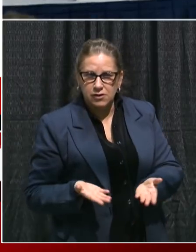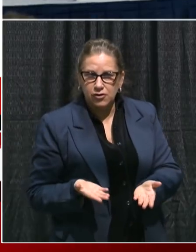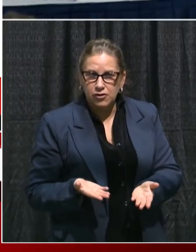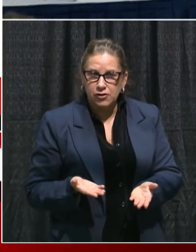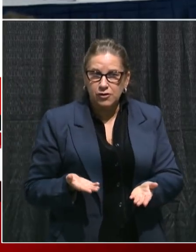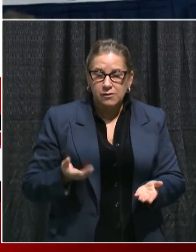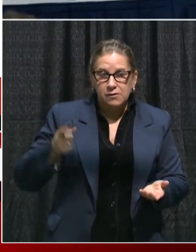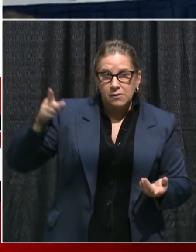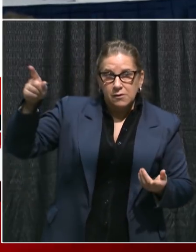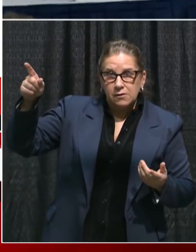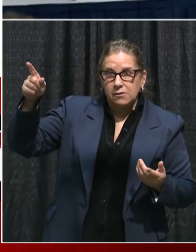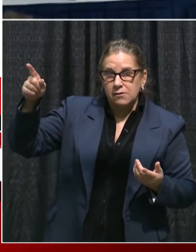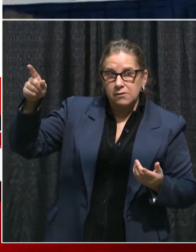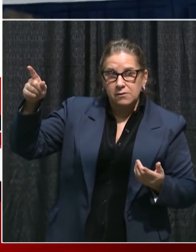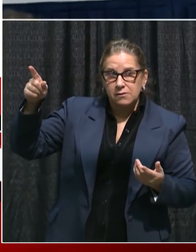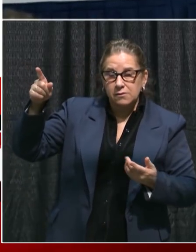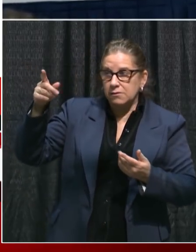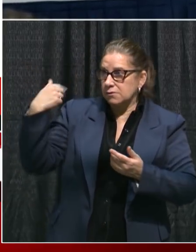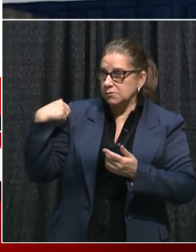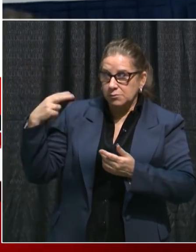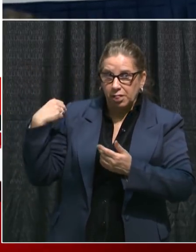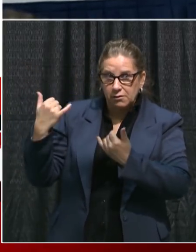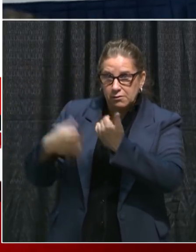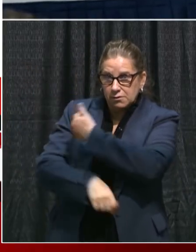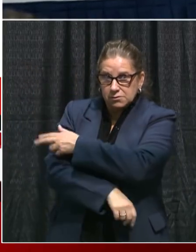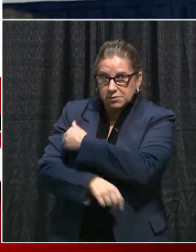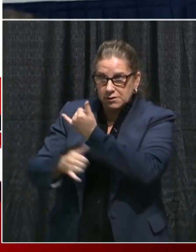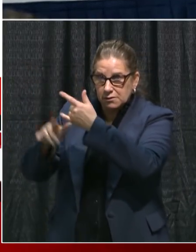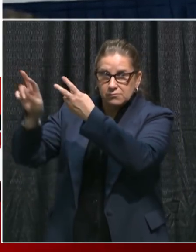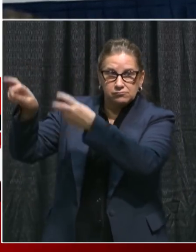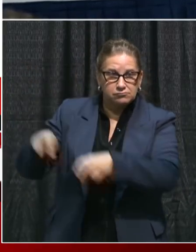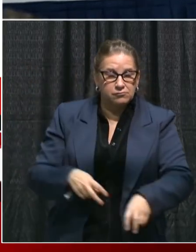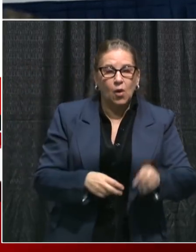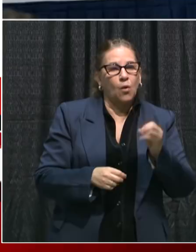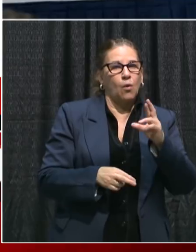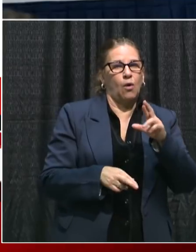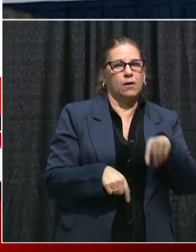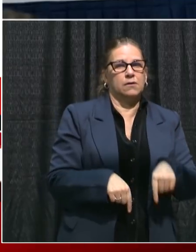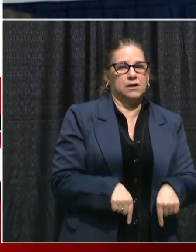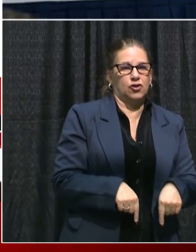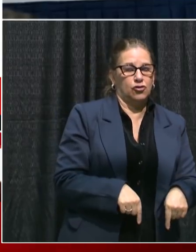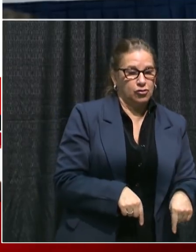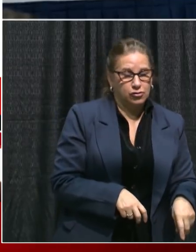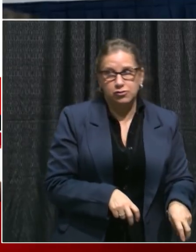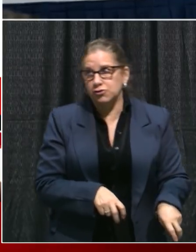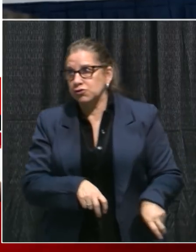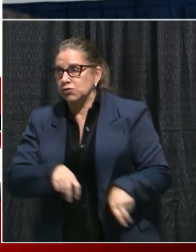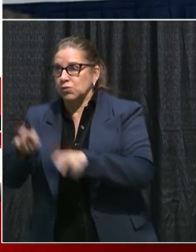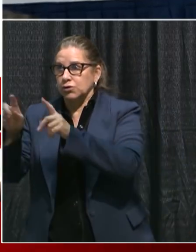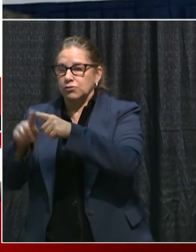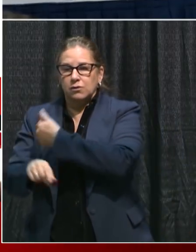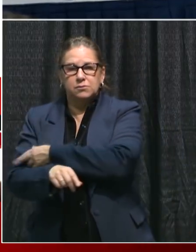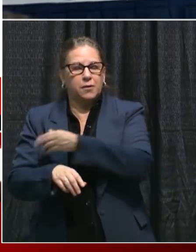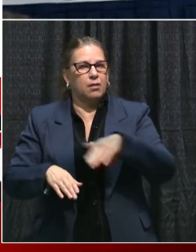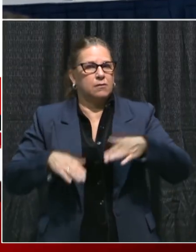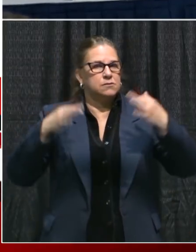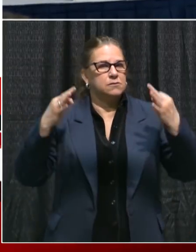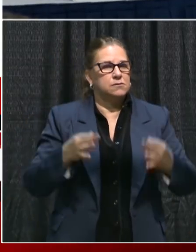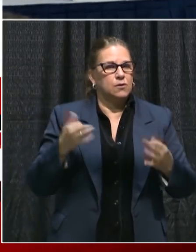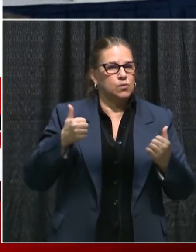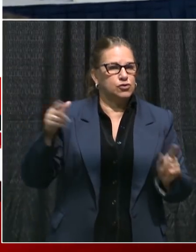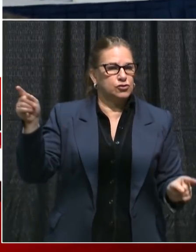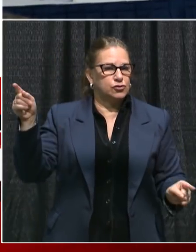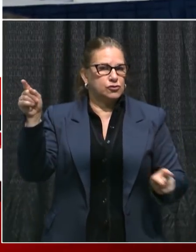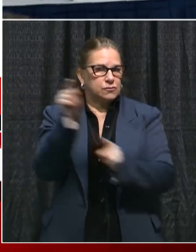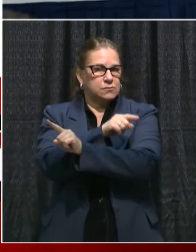here. So we want the hospitals to use their surge capacity because that's the best place for a patient, and as we get close to that capacity, that's when we would